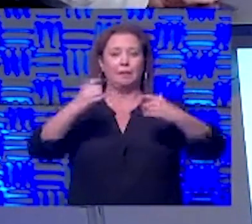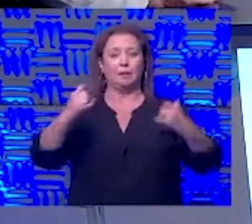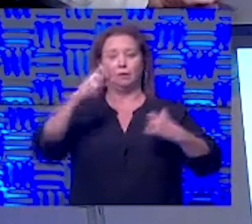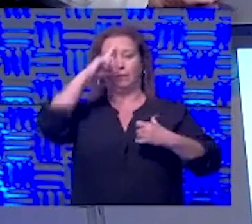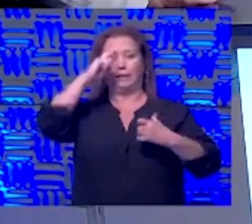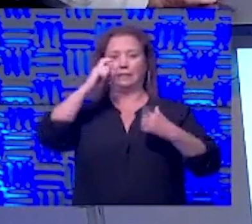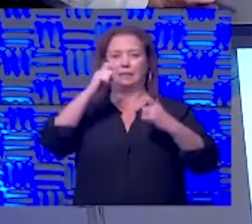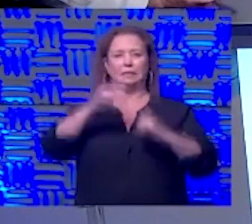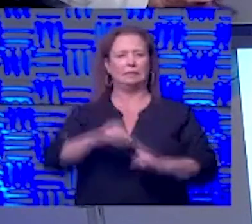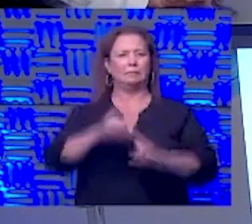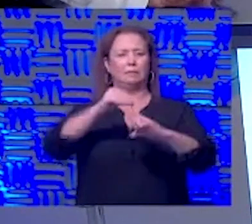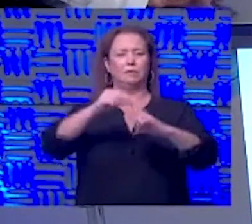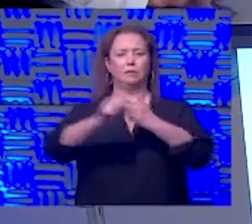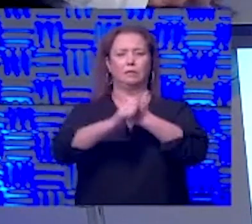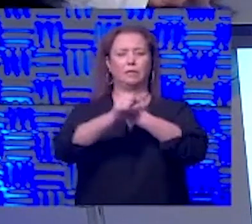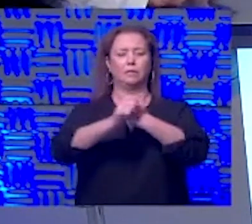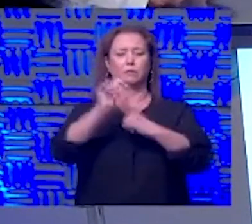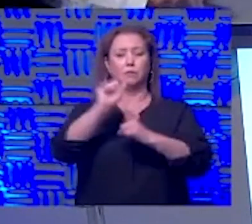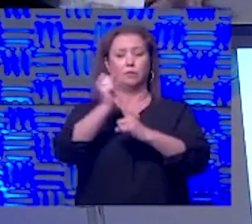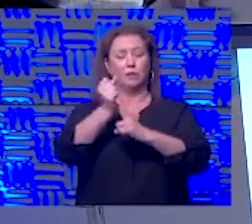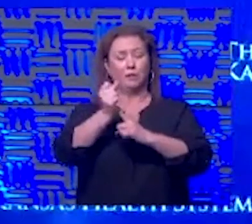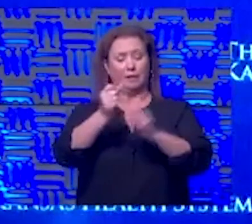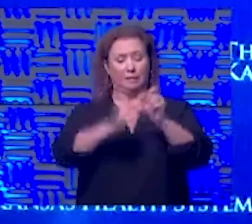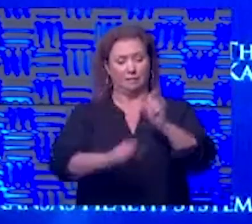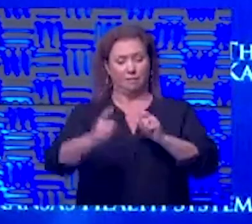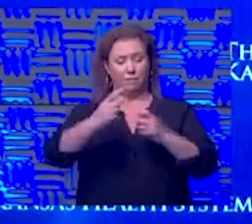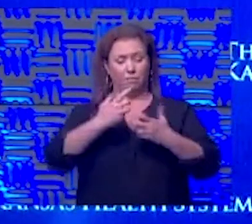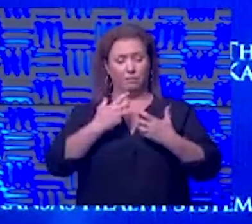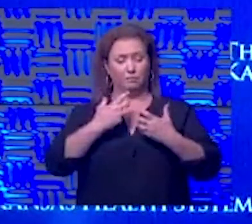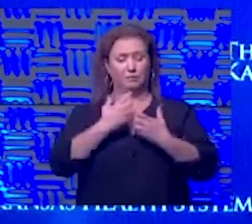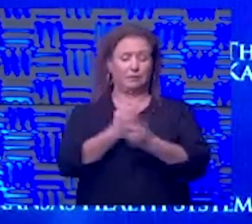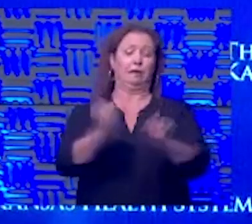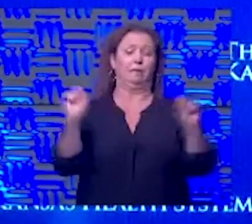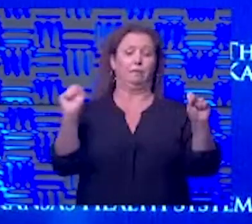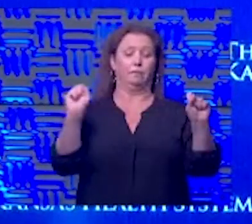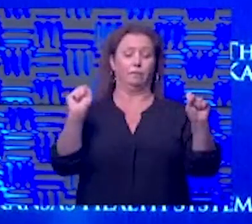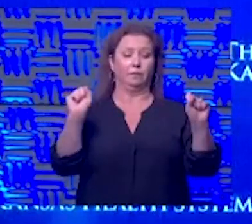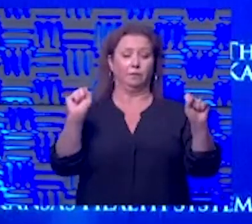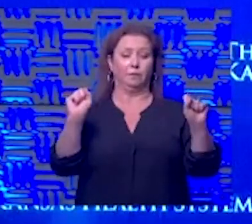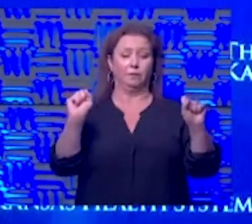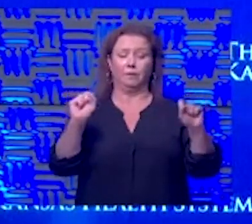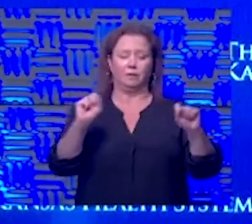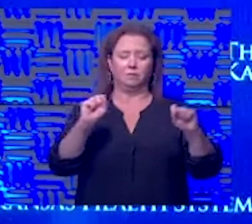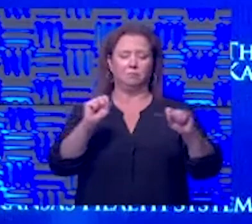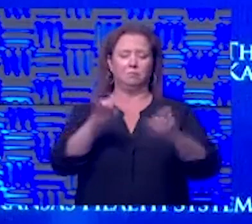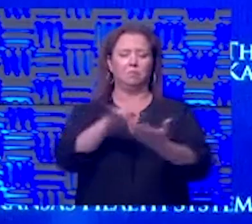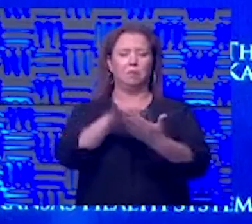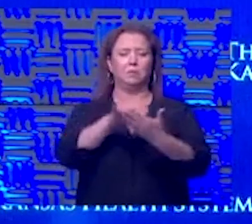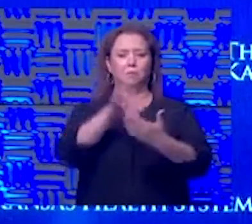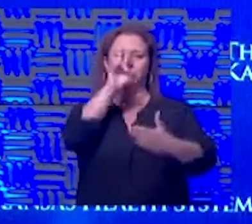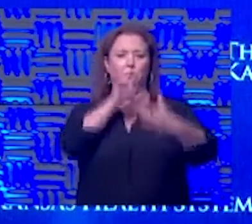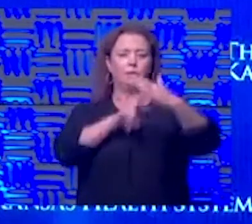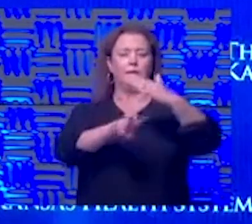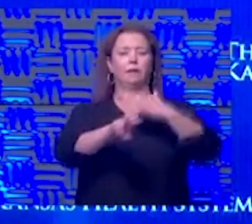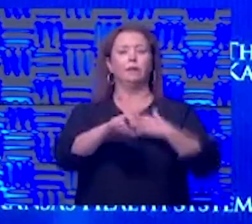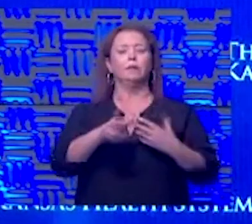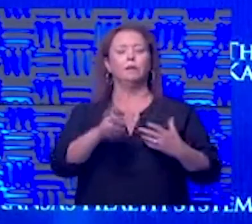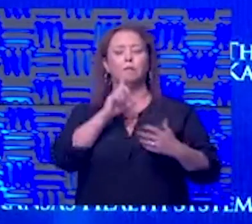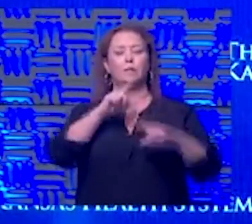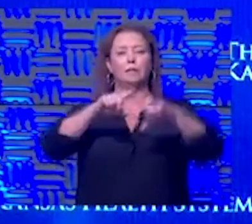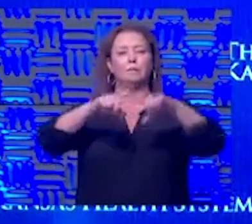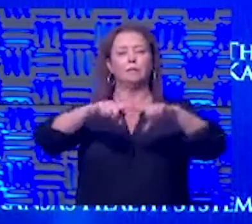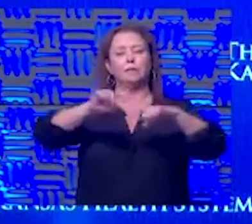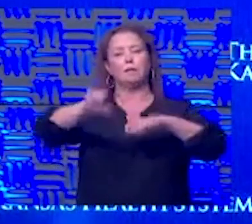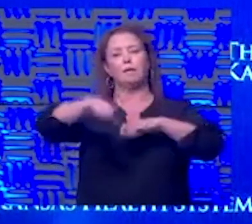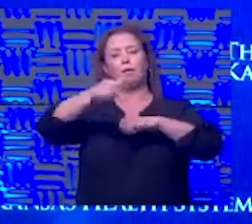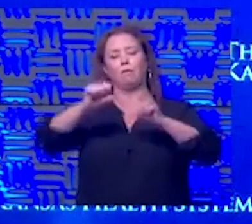an especially dangerous situation. Is everybody safe and how they're going to do? Impossible for us to predict that. It really is going to depend a lot on other